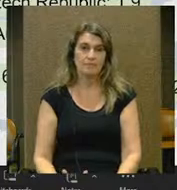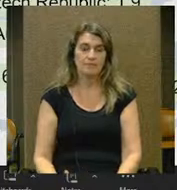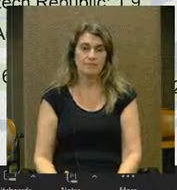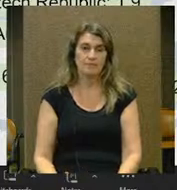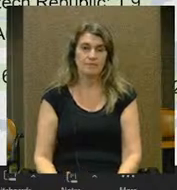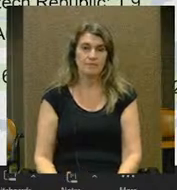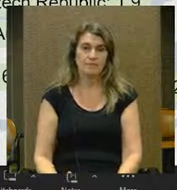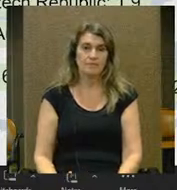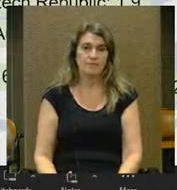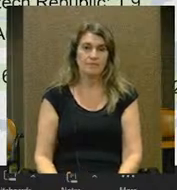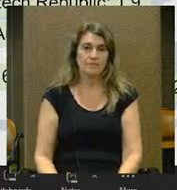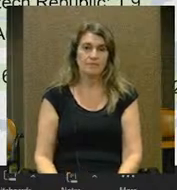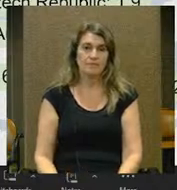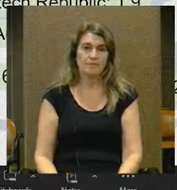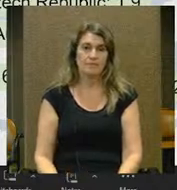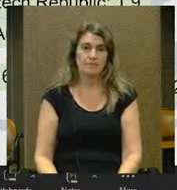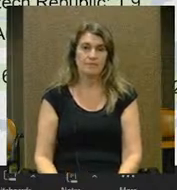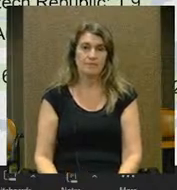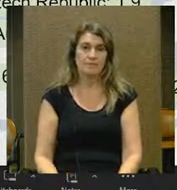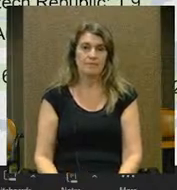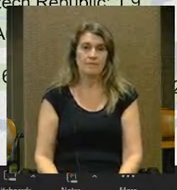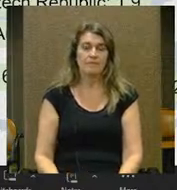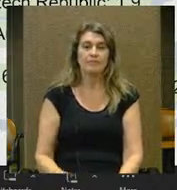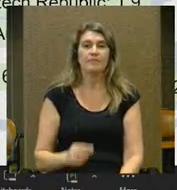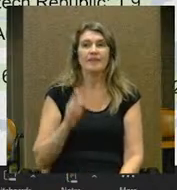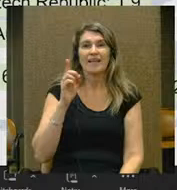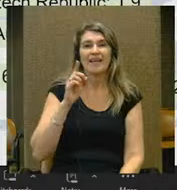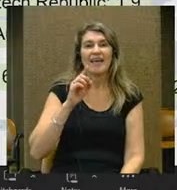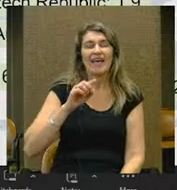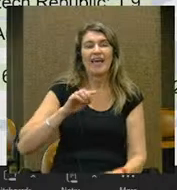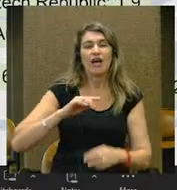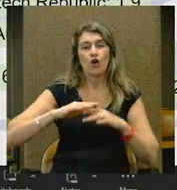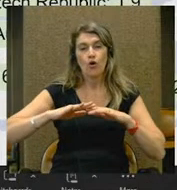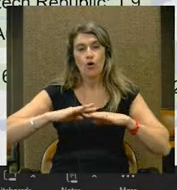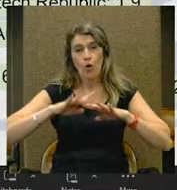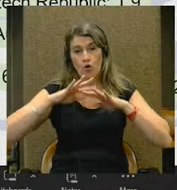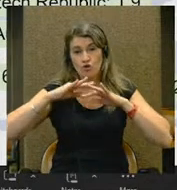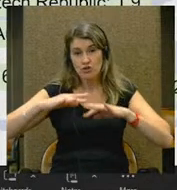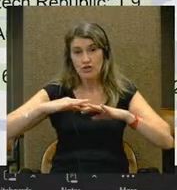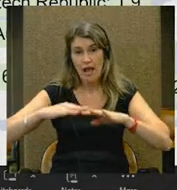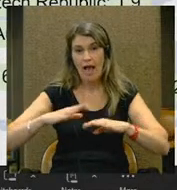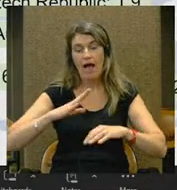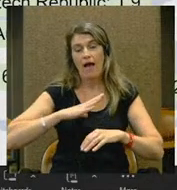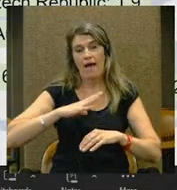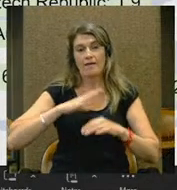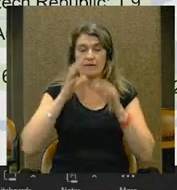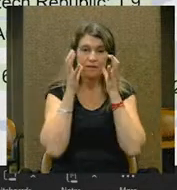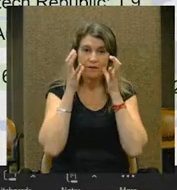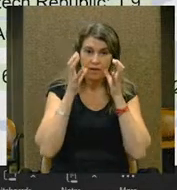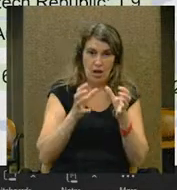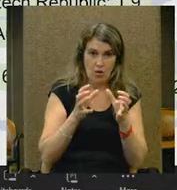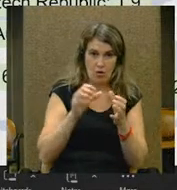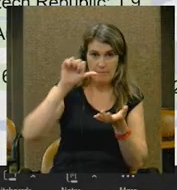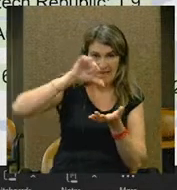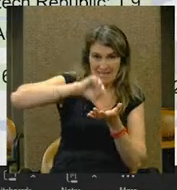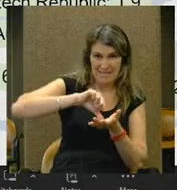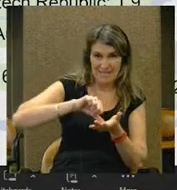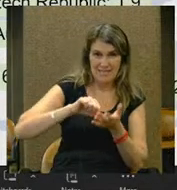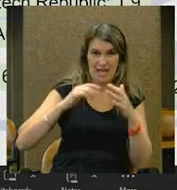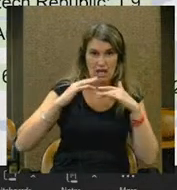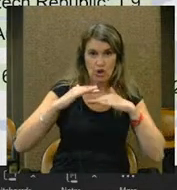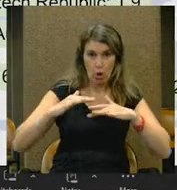Scotland in high-risk opioid consumers, Netherlands with the lowest with 1. The broad range of high-risk